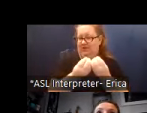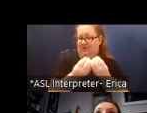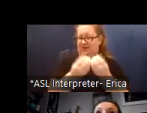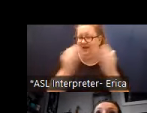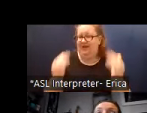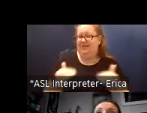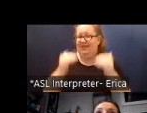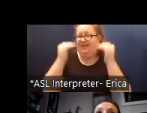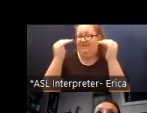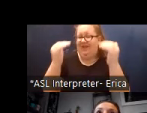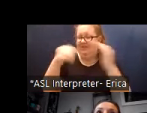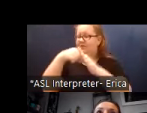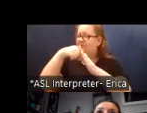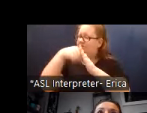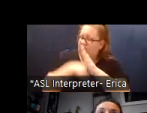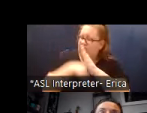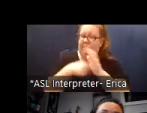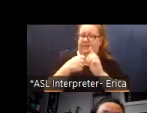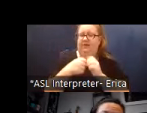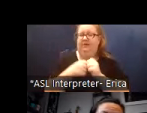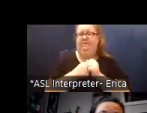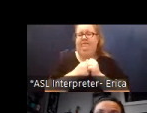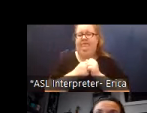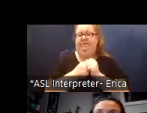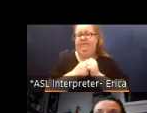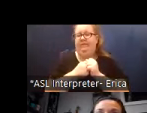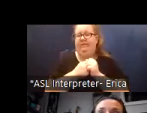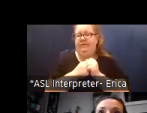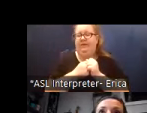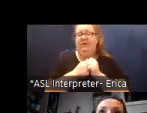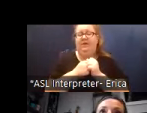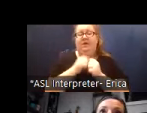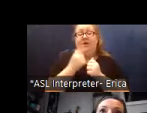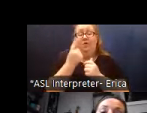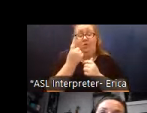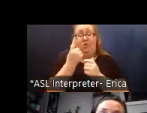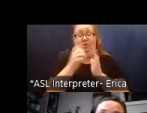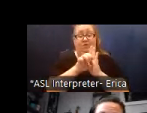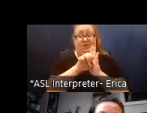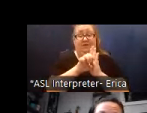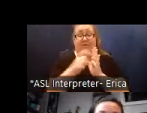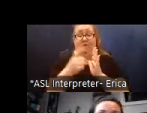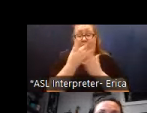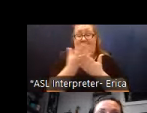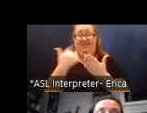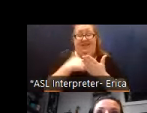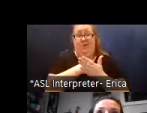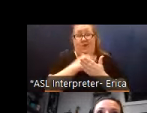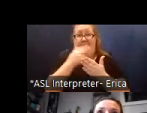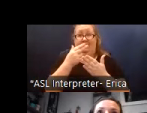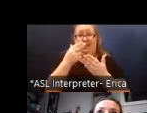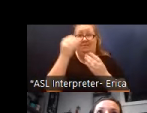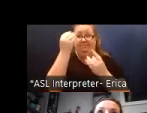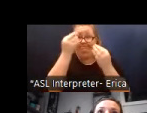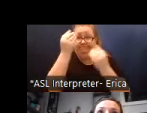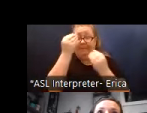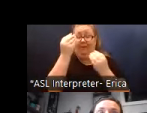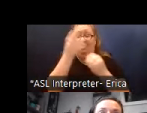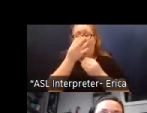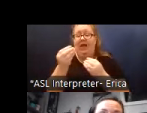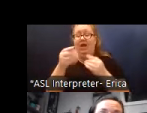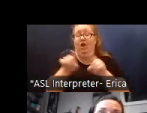advancements are deepened. So for example, one of the things that we have been hypothesizing, and also through